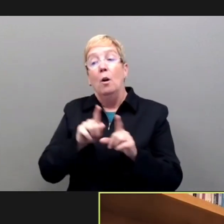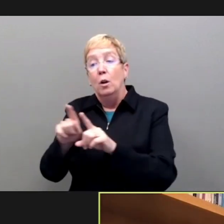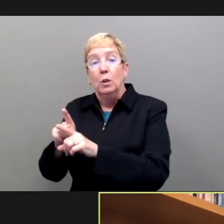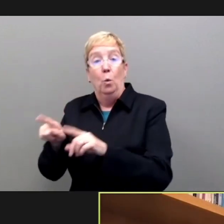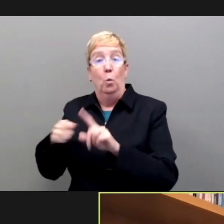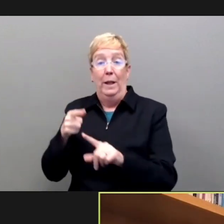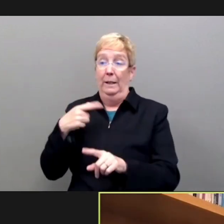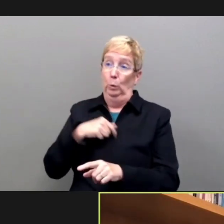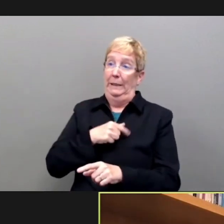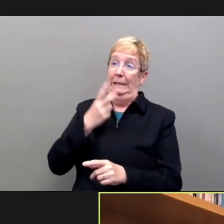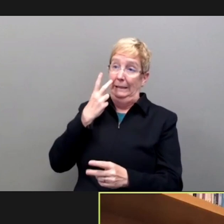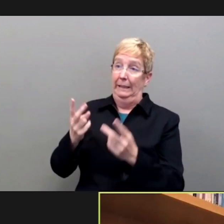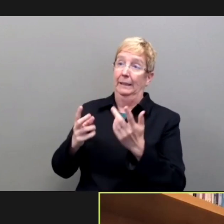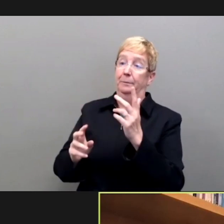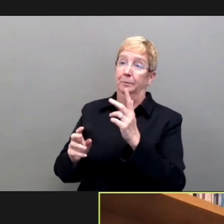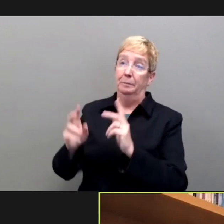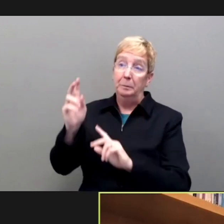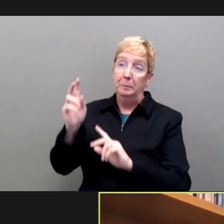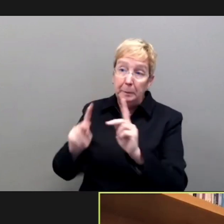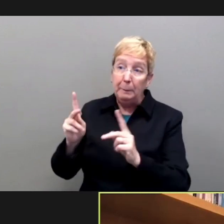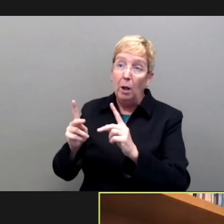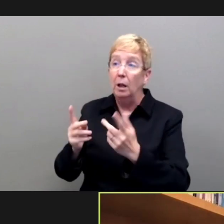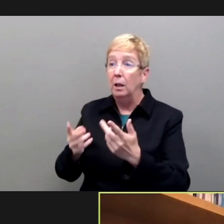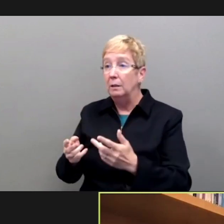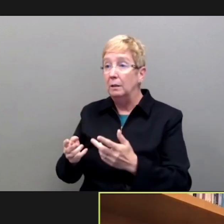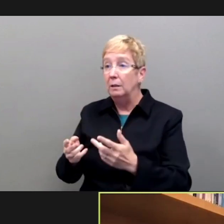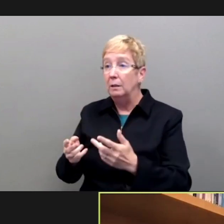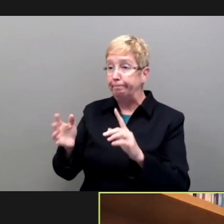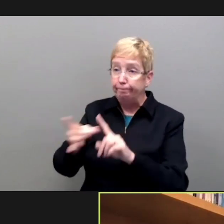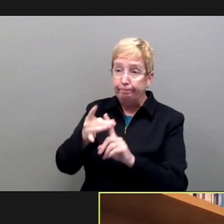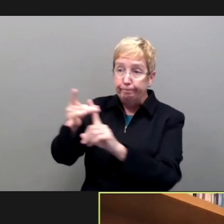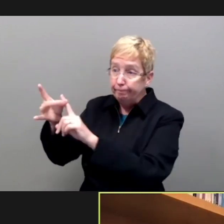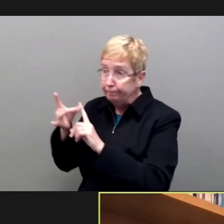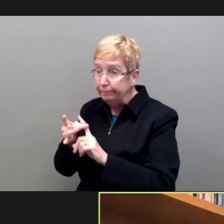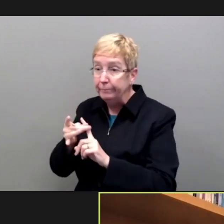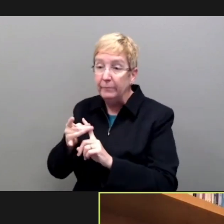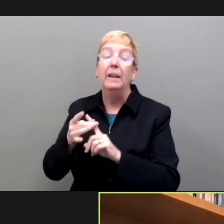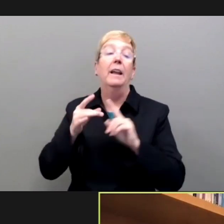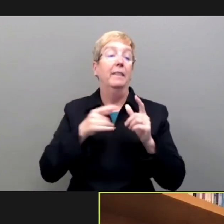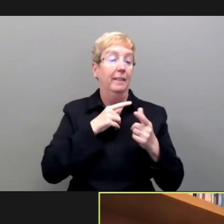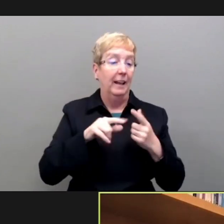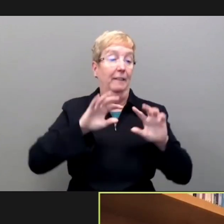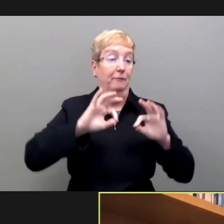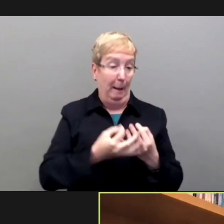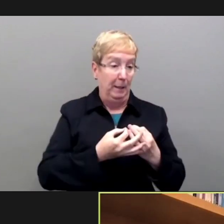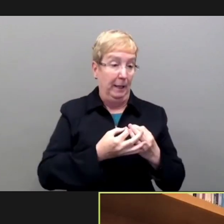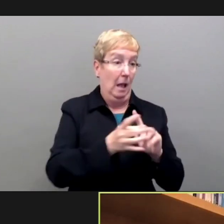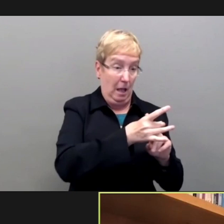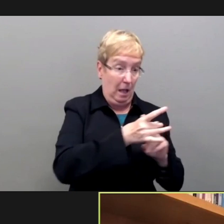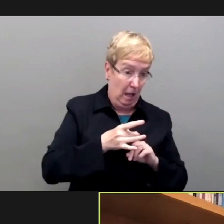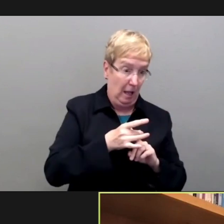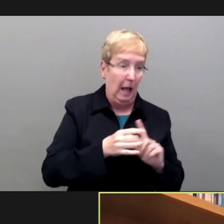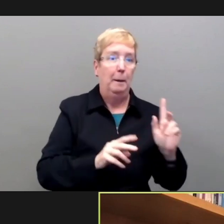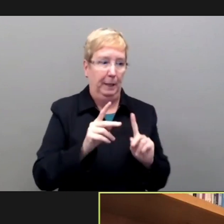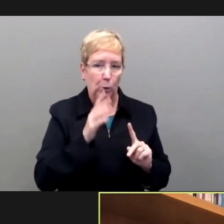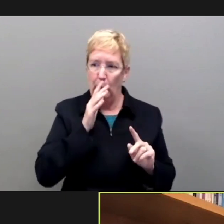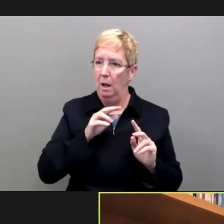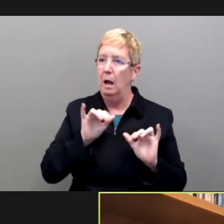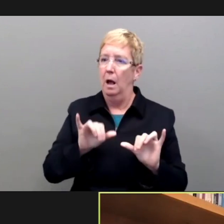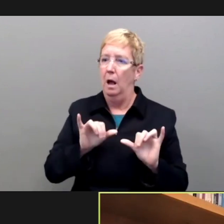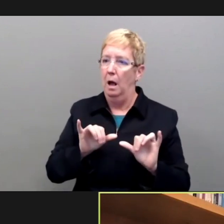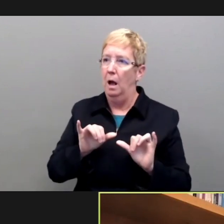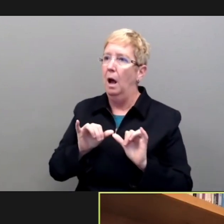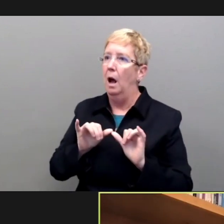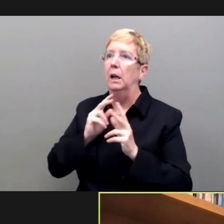more common for people to have people in their own family who have COVID, and people start to get more careful. So part of that flattening of the curve is the